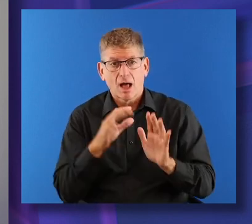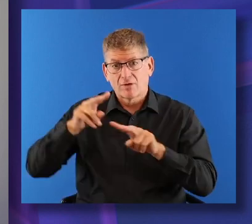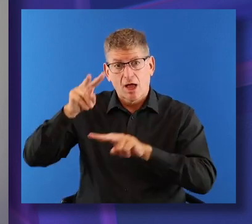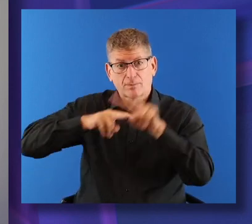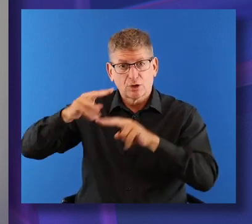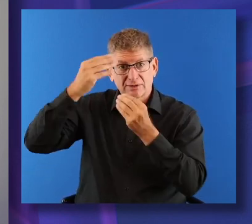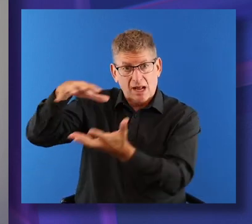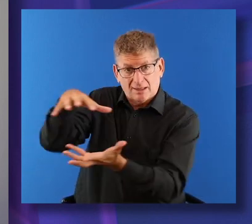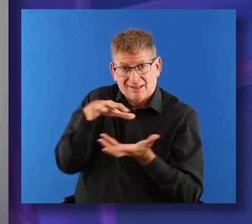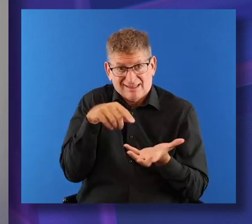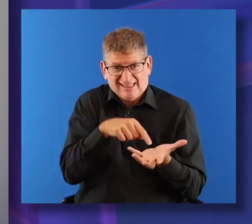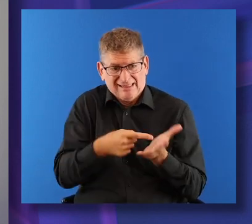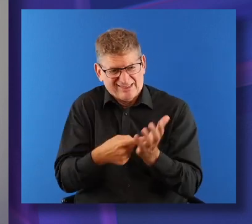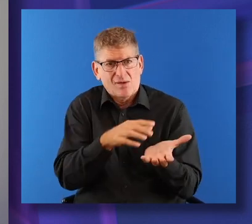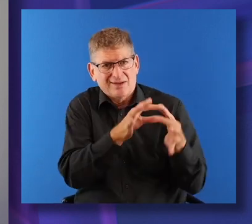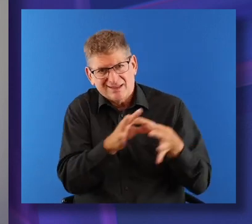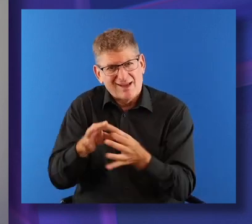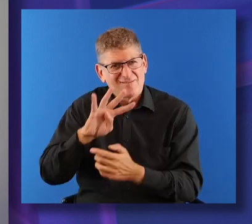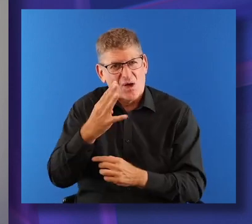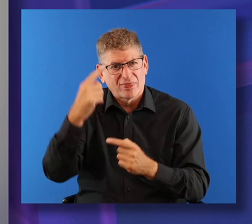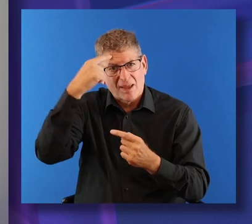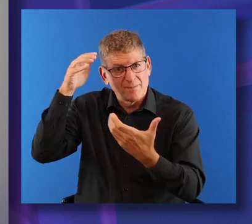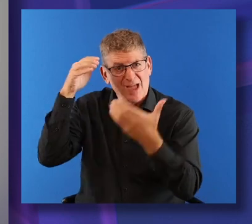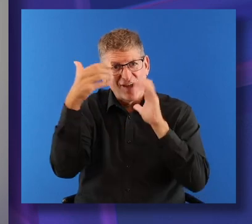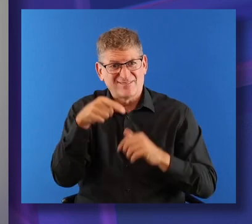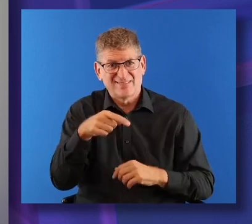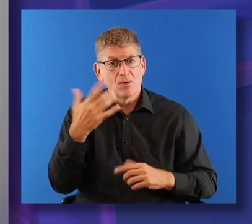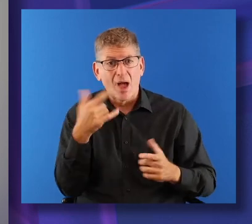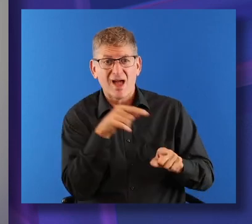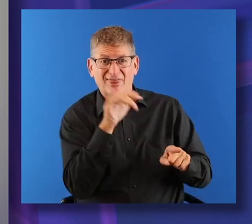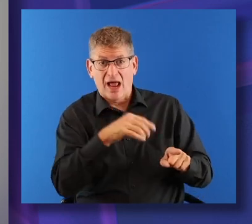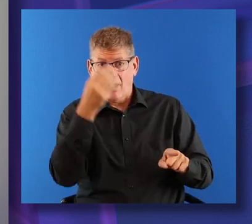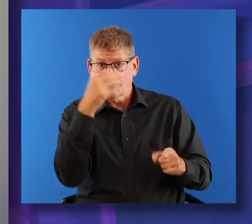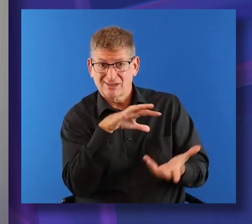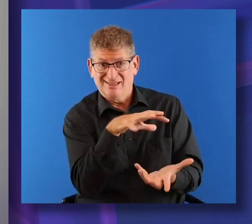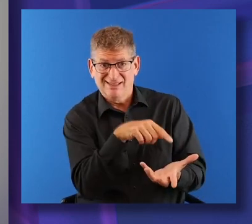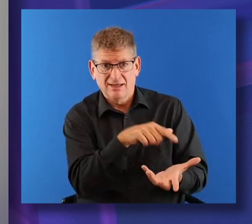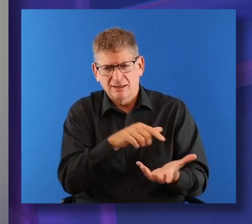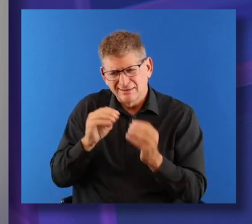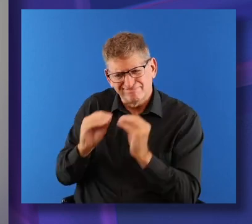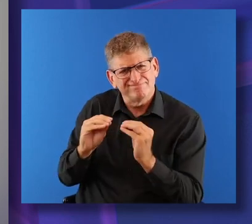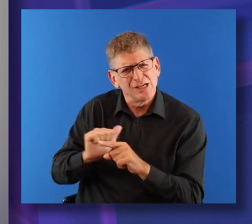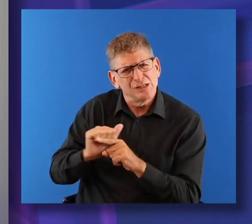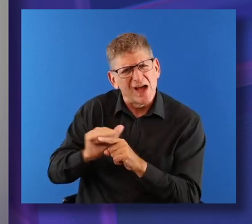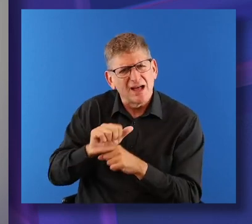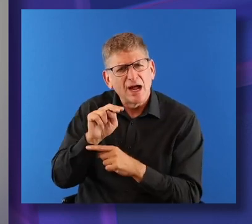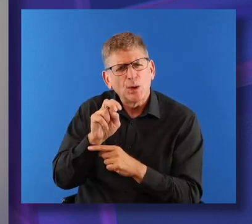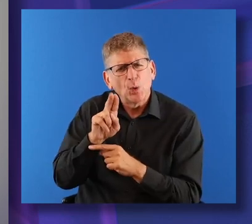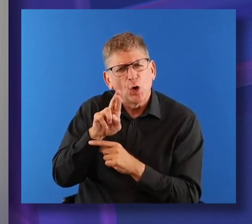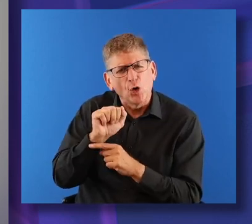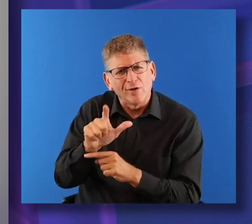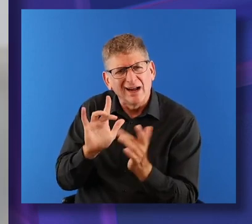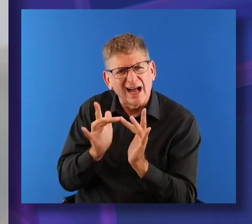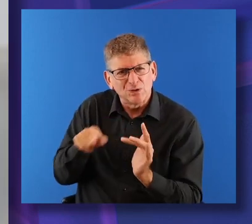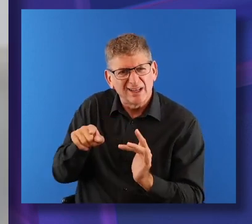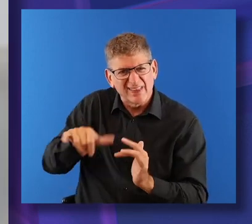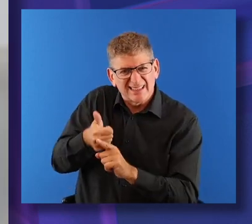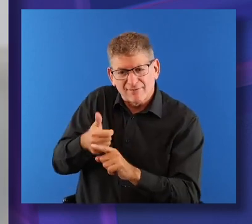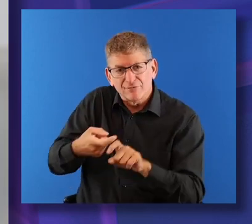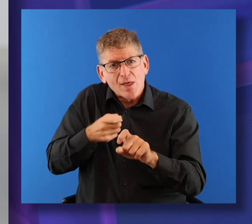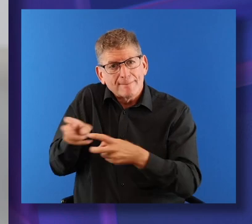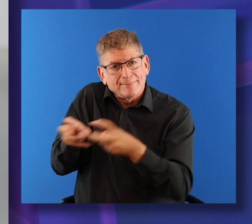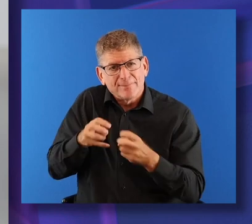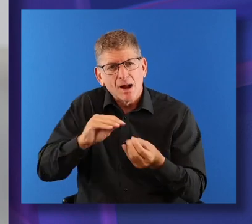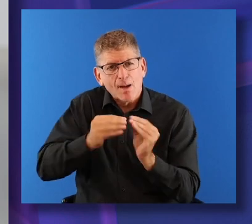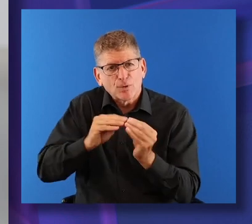itself comes from numerical solution of the fundamental equations of science rather than from empirical observation. We can view